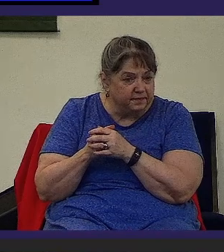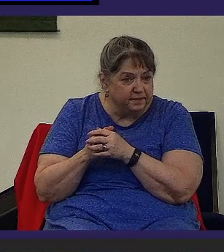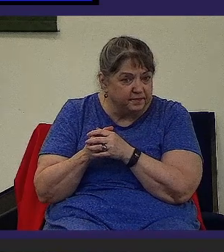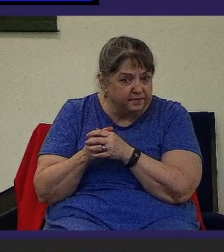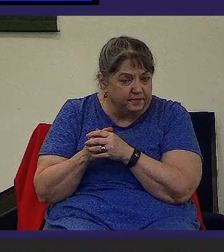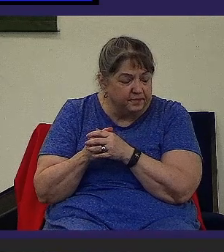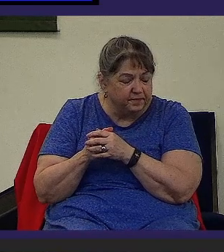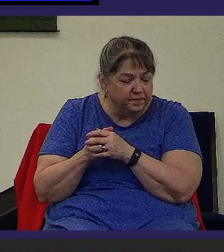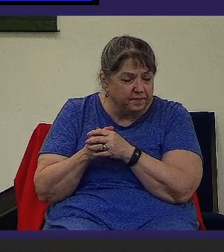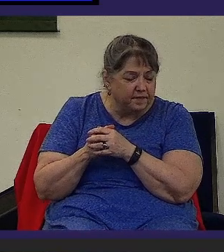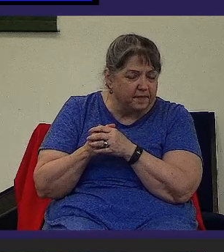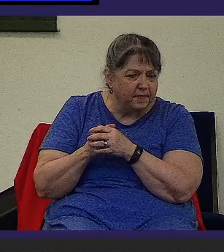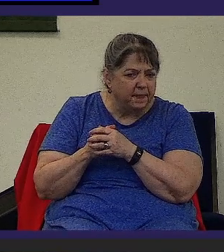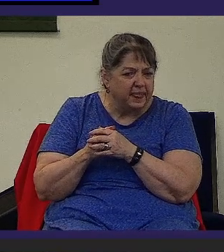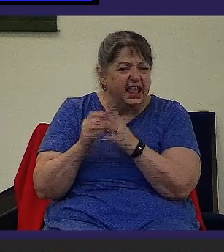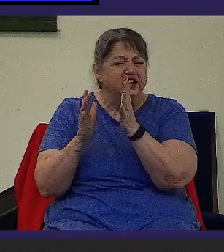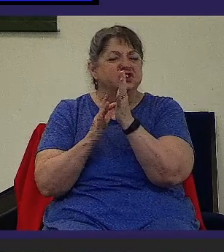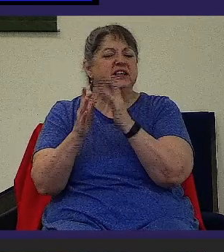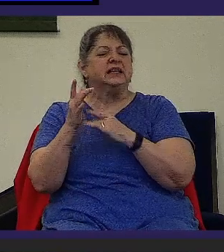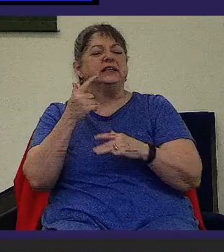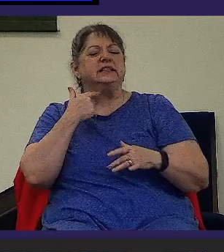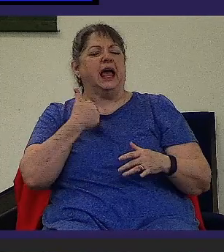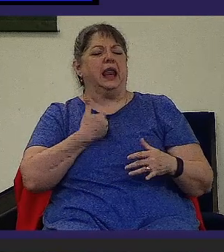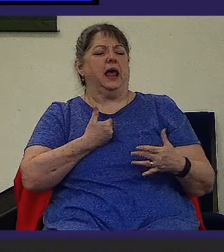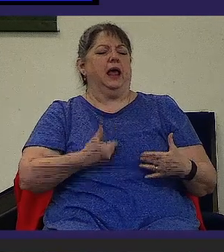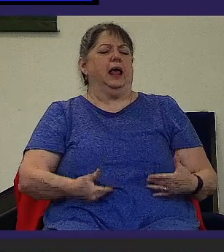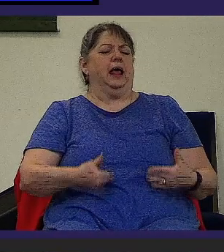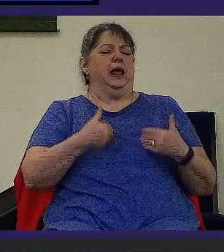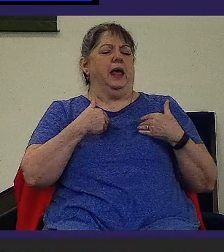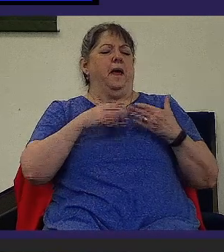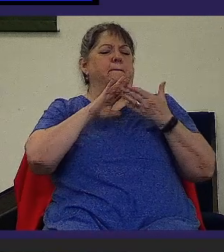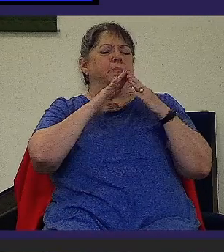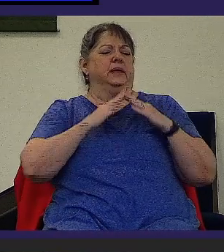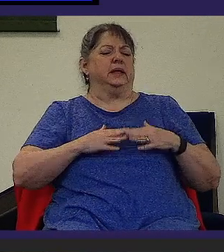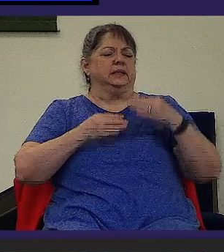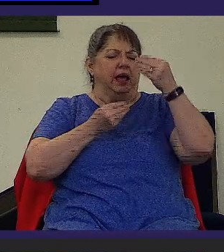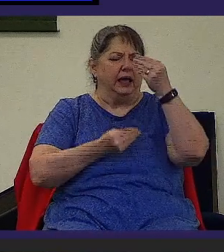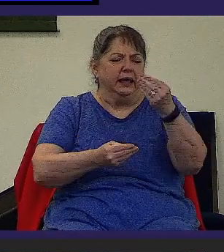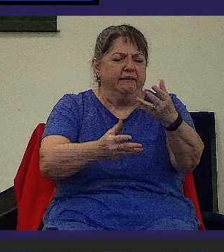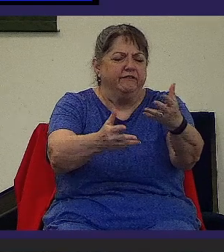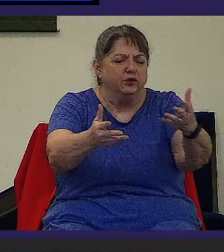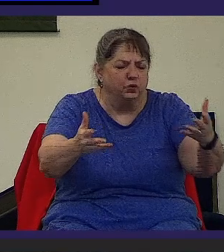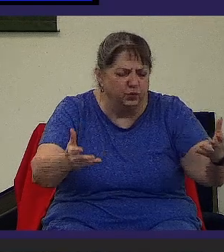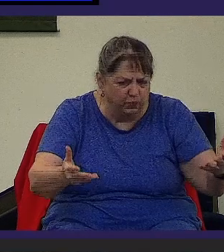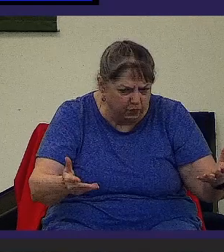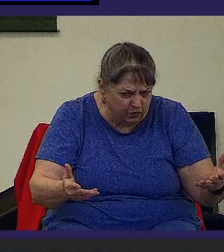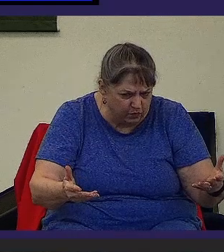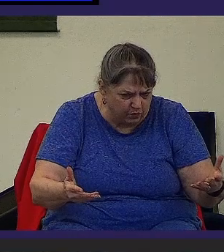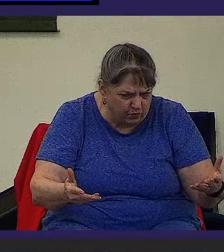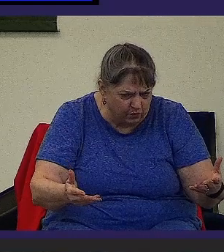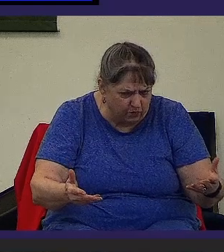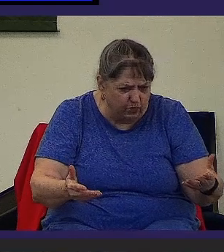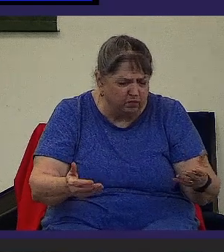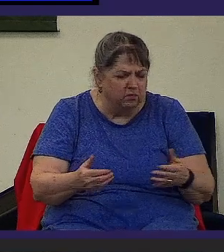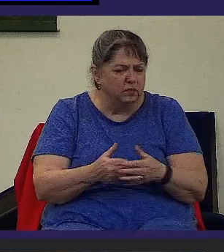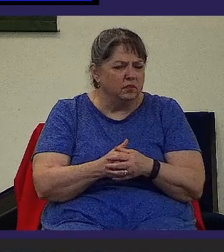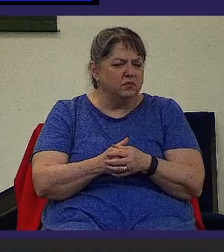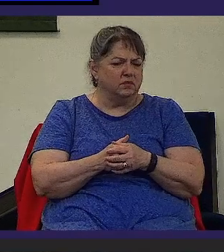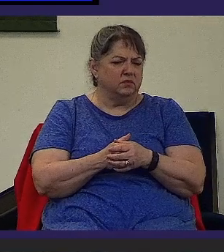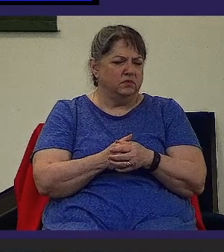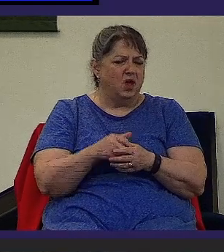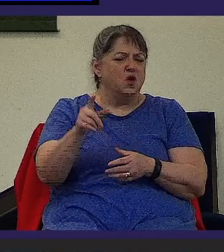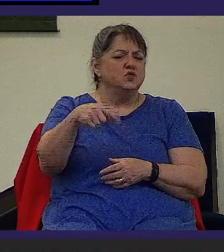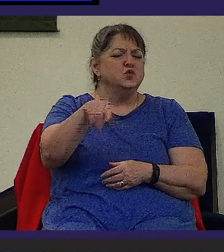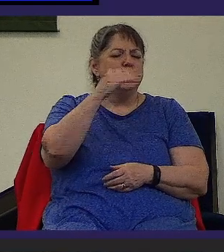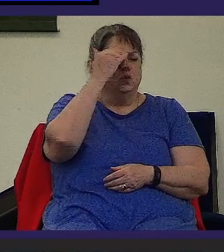you know my peace i give you and he's referring he's referring to the peace of knowing who i am and the peace of